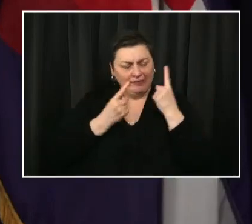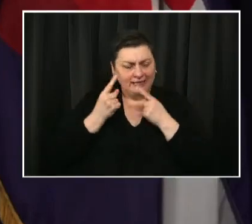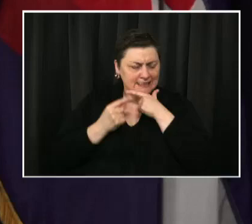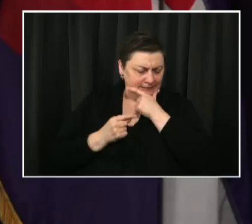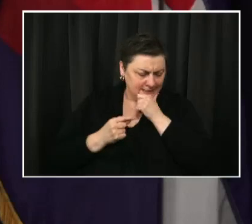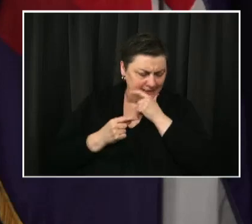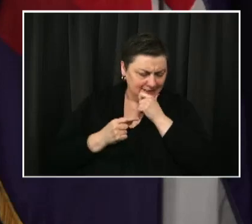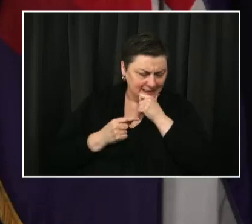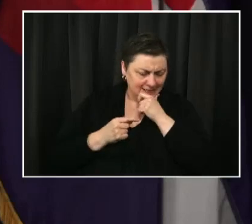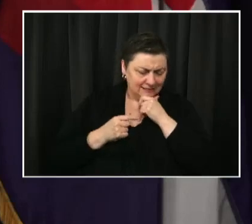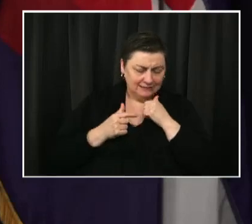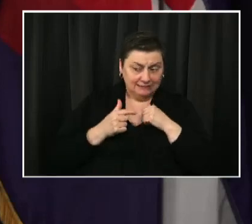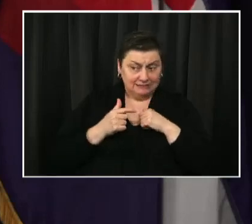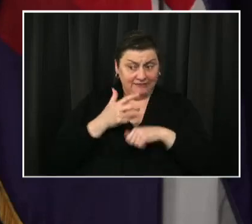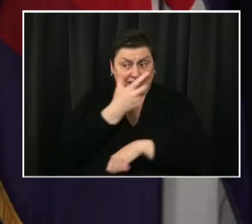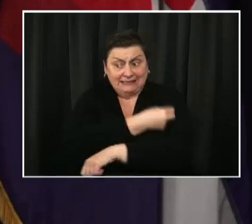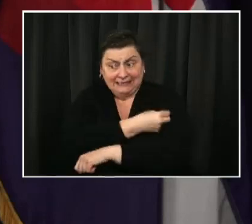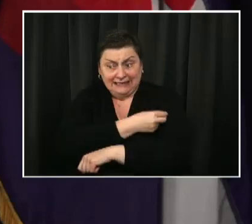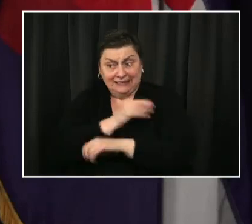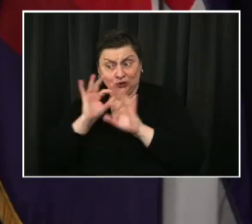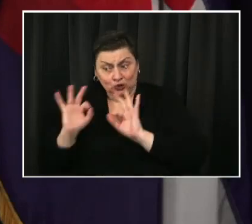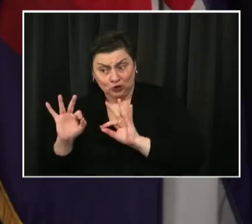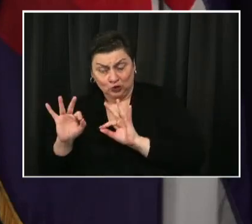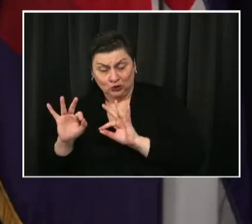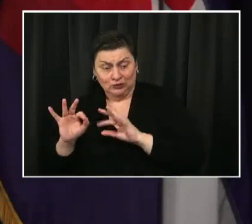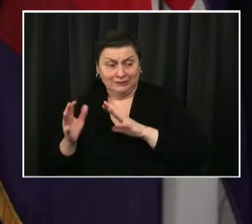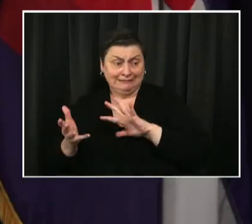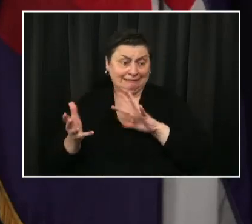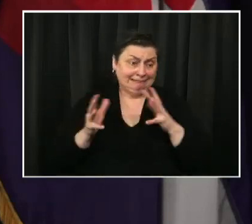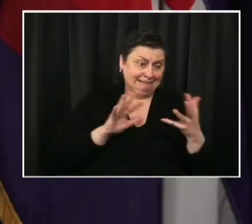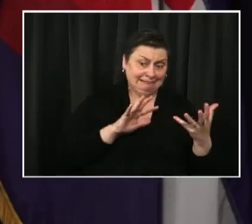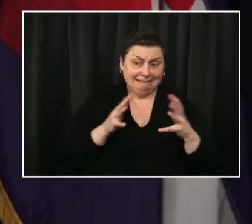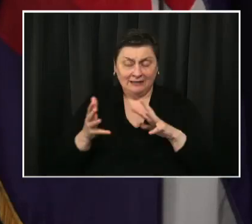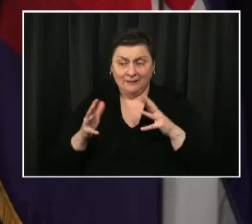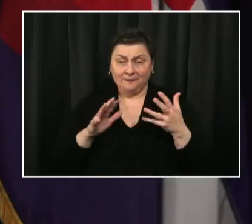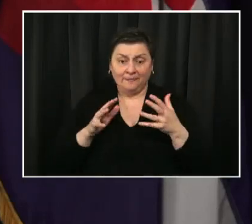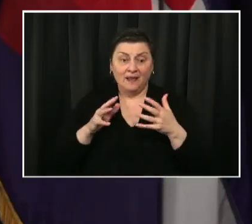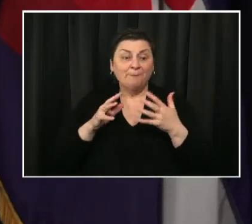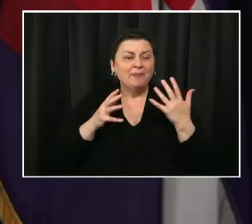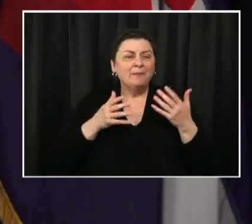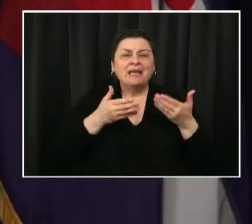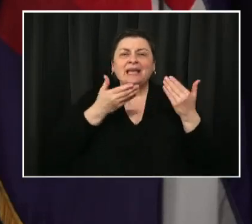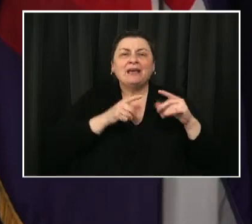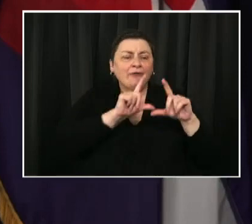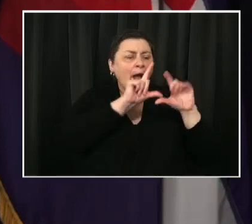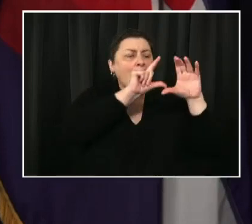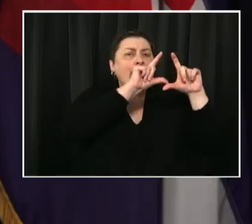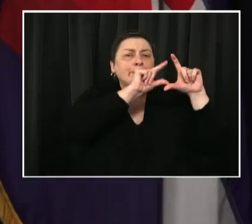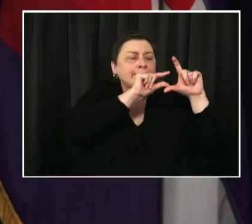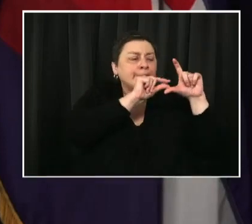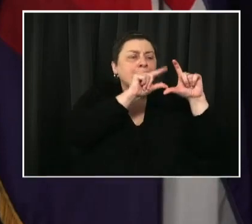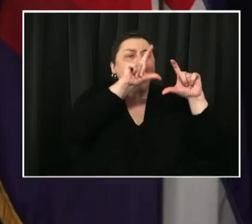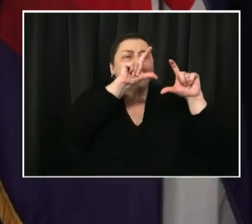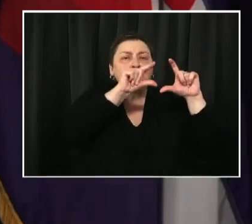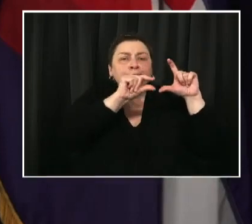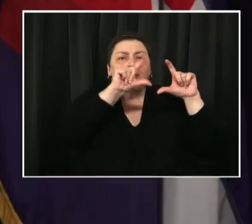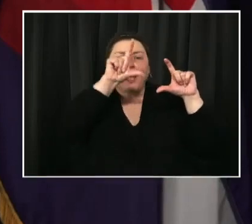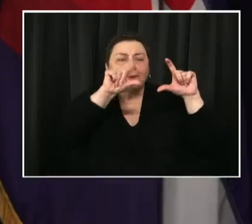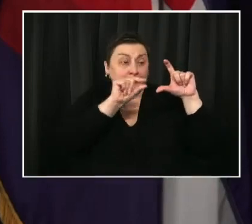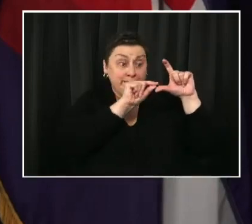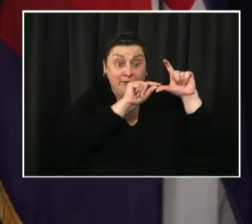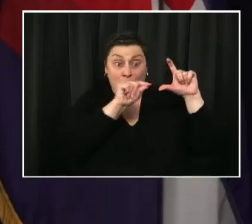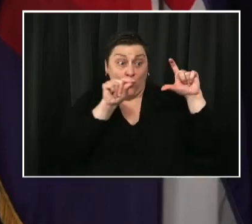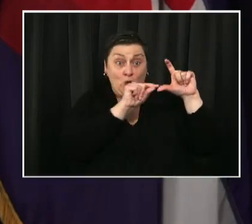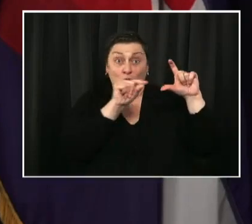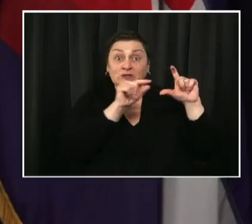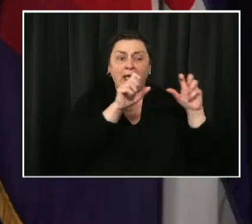side of some things we've asked for, like allowing remaining doses to be put together under clinically